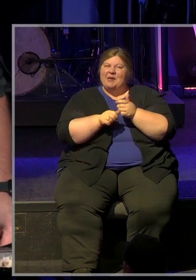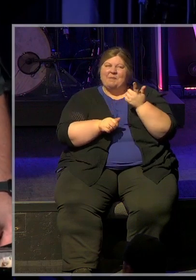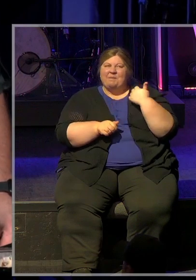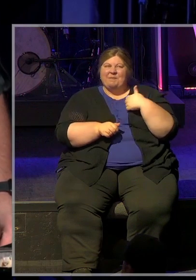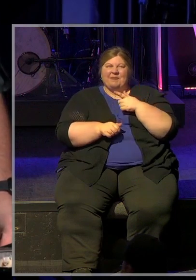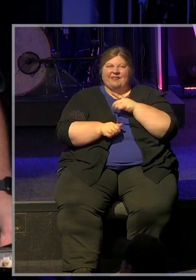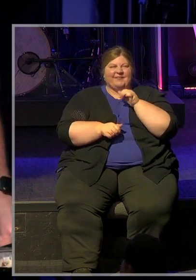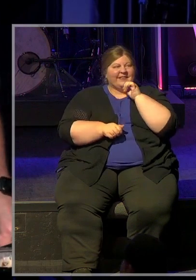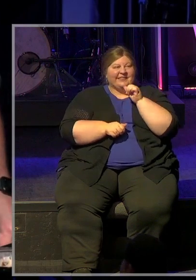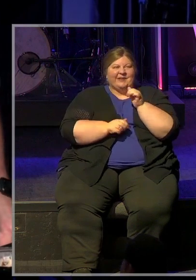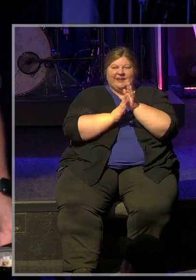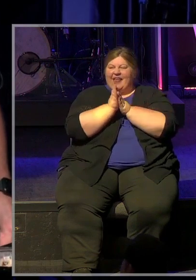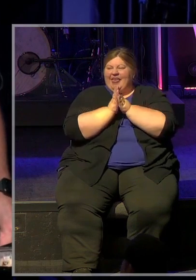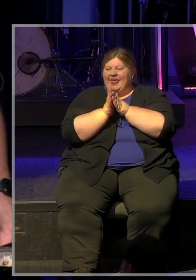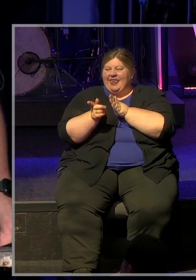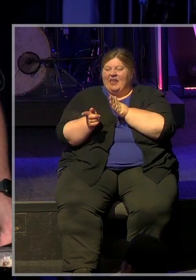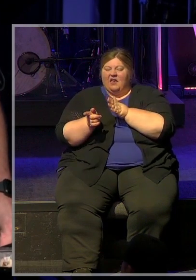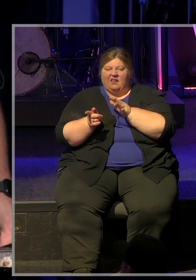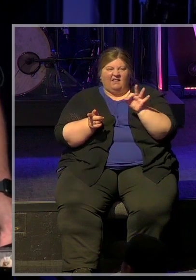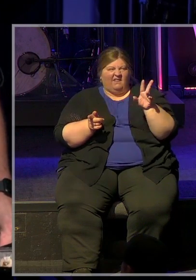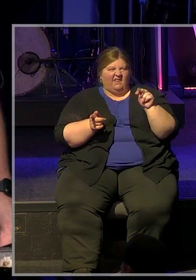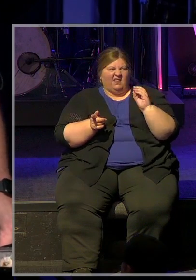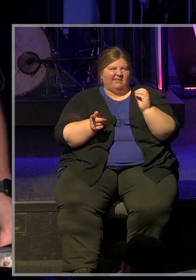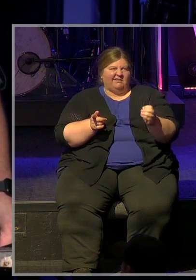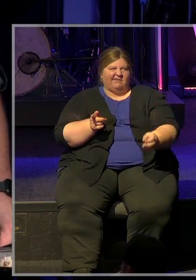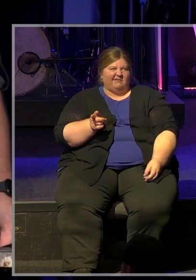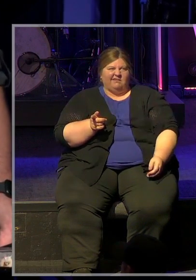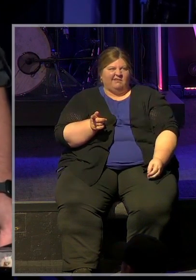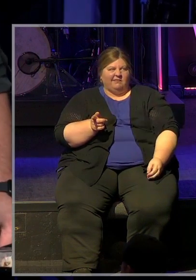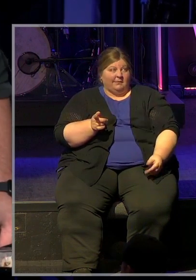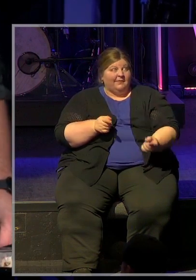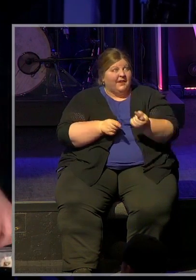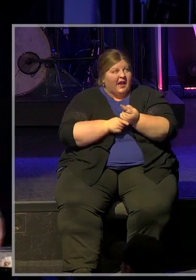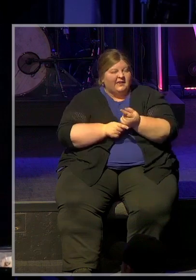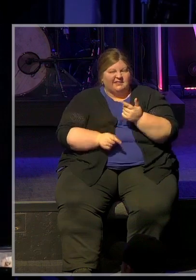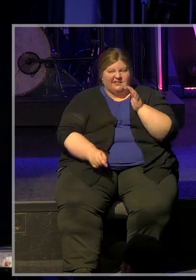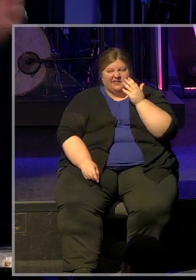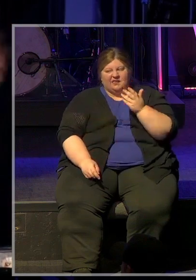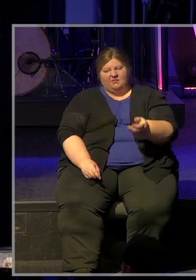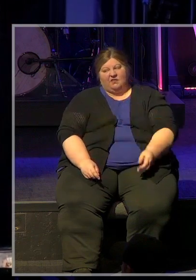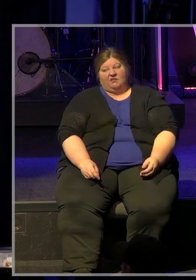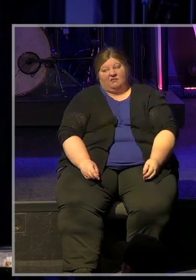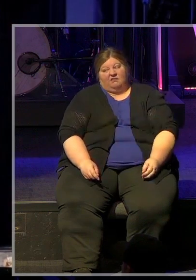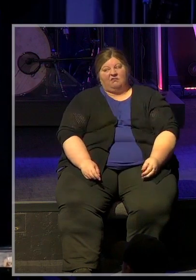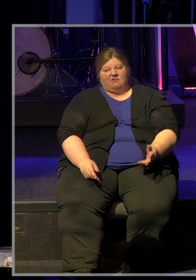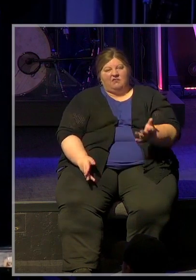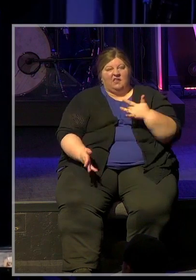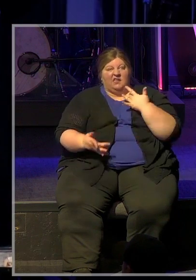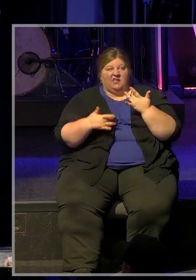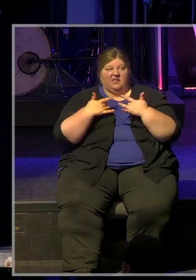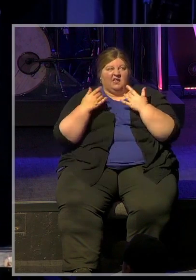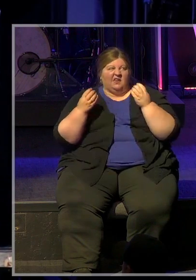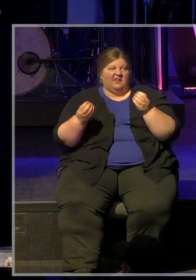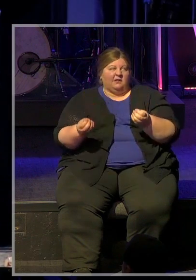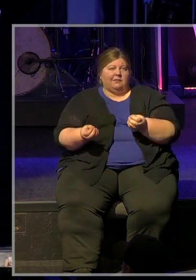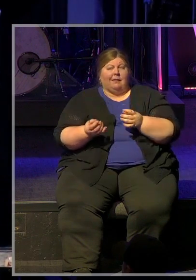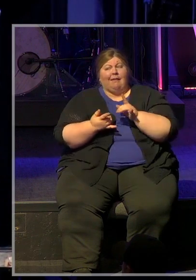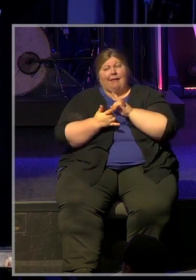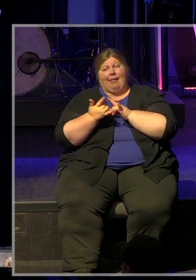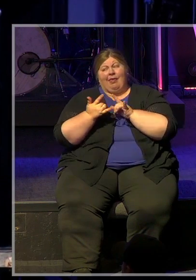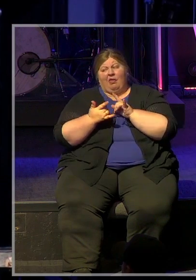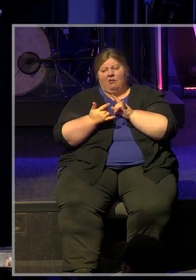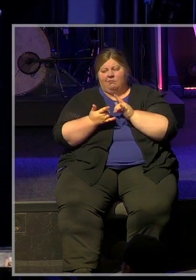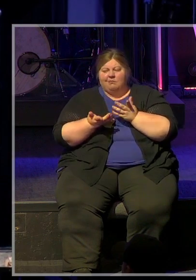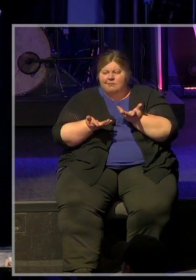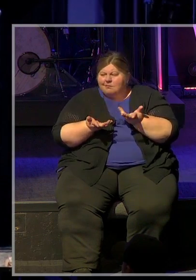sound fun. Does it? That doesn't sound exciting. It doesn't sound romantic.